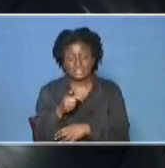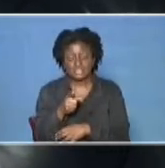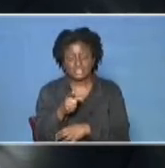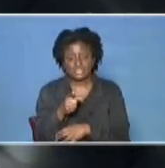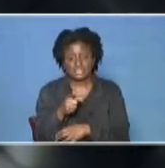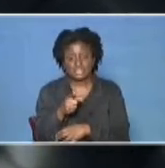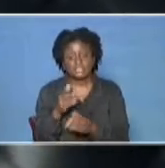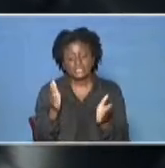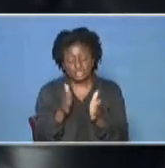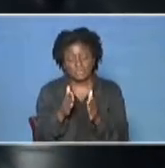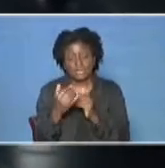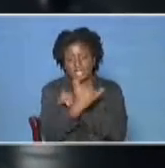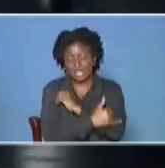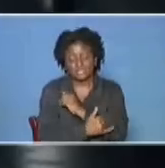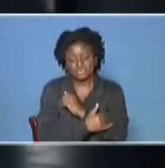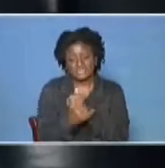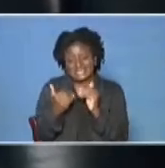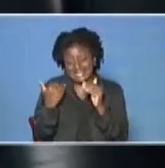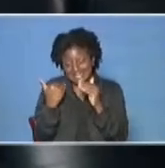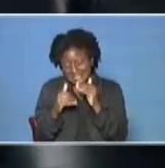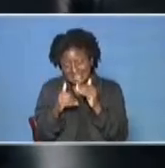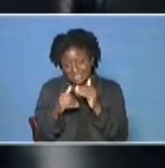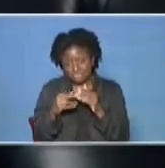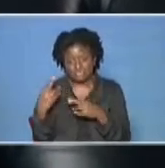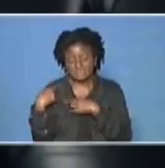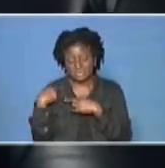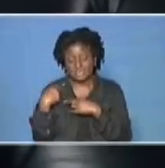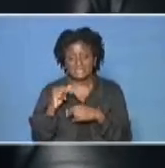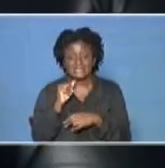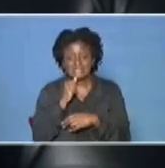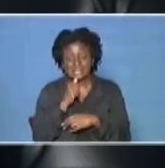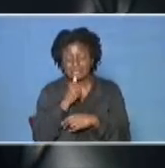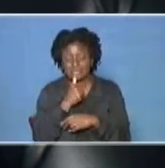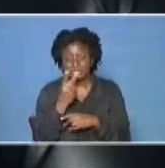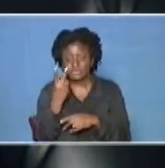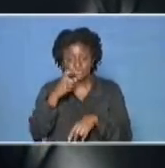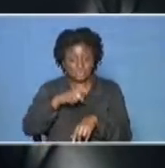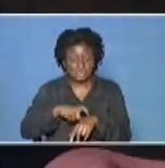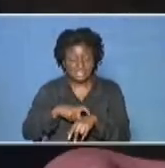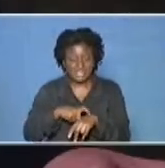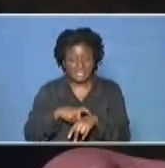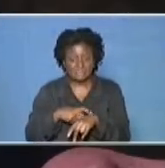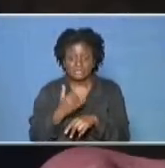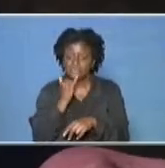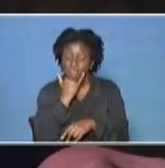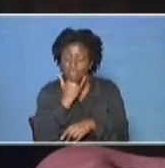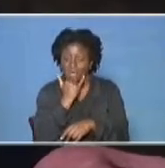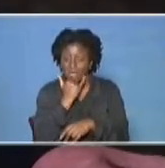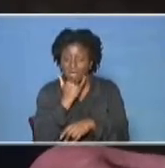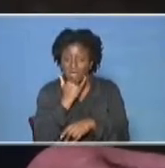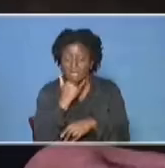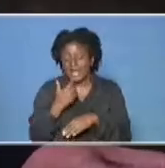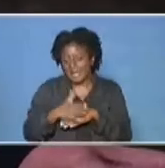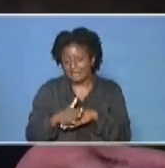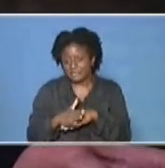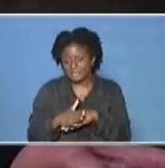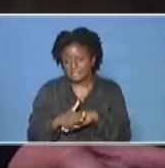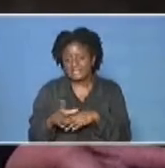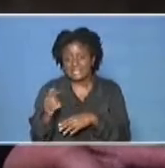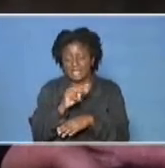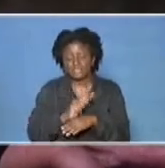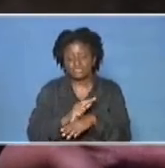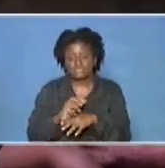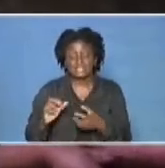responsible for climate change suffer a double injustice, ensuring the devastating aftermath of disasters and grappling